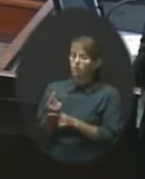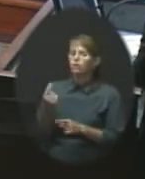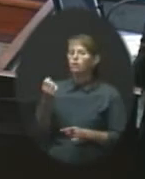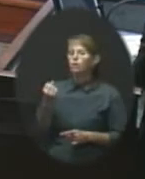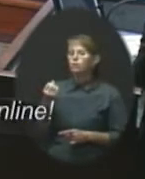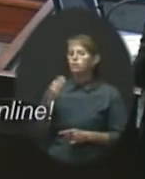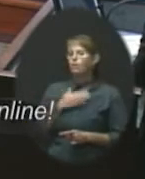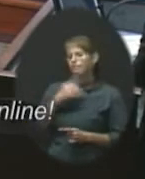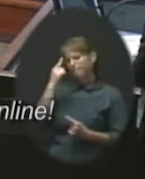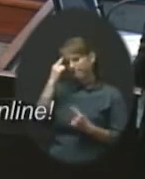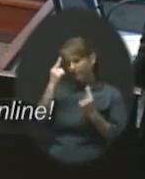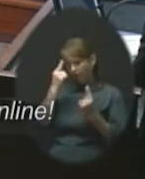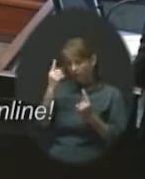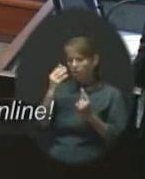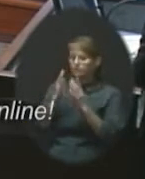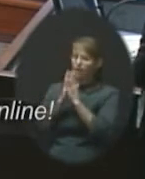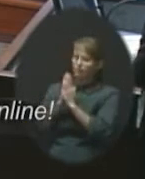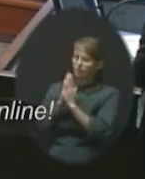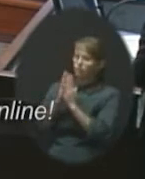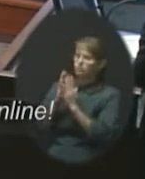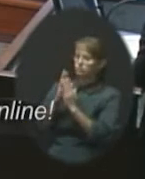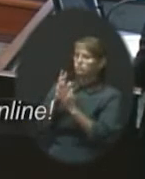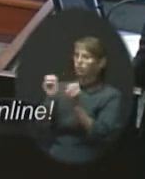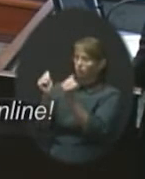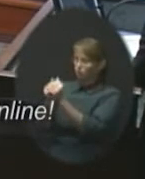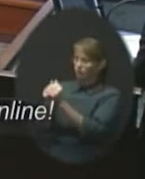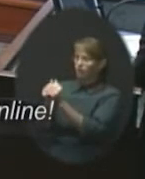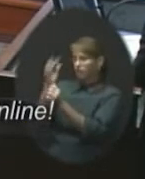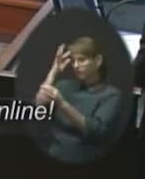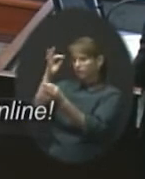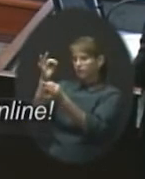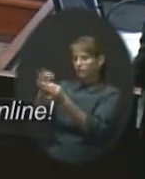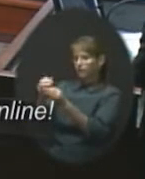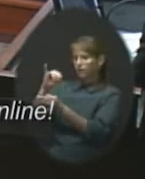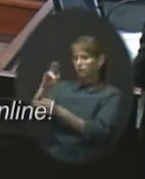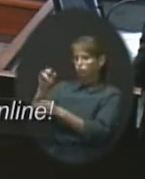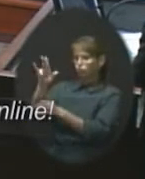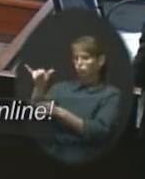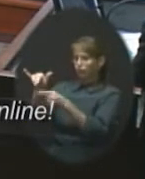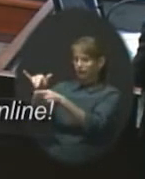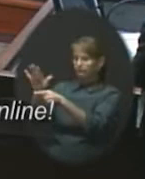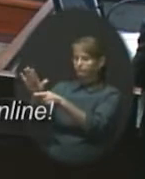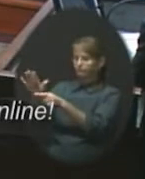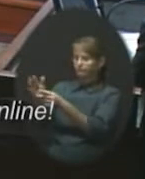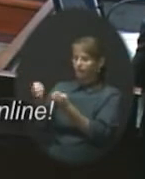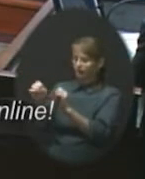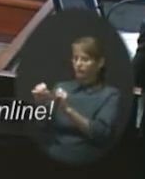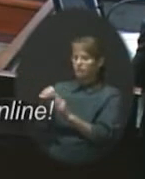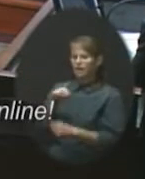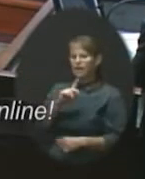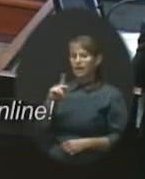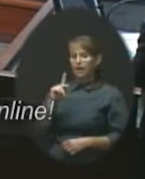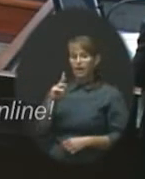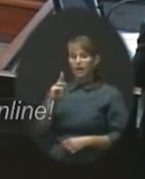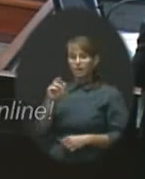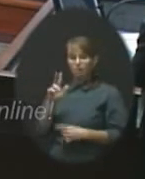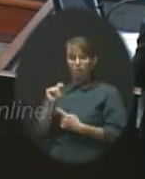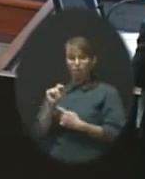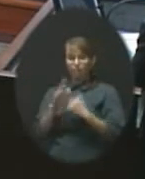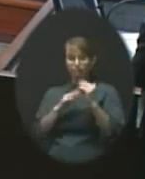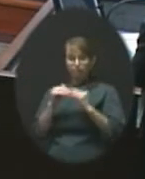my thoughts and prayers will be with your efforts. Kmart building is a great, this is someone right here who thought of that,